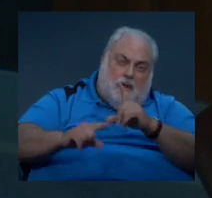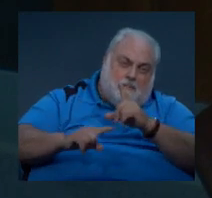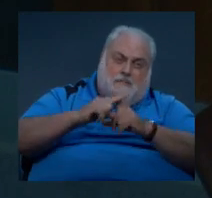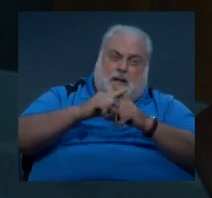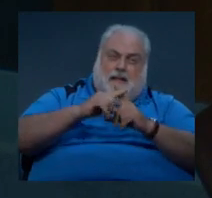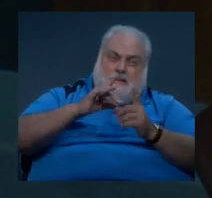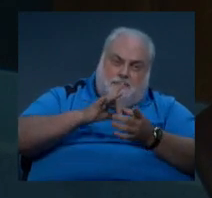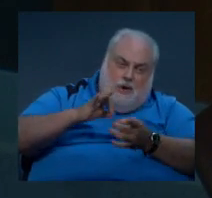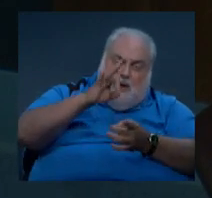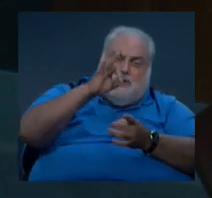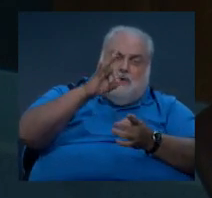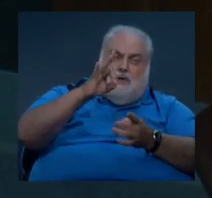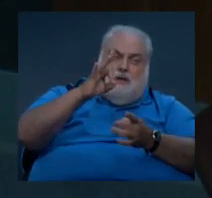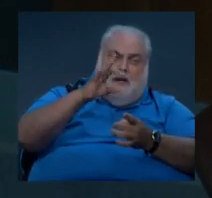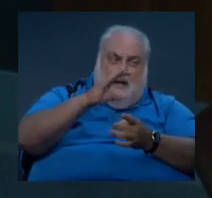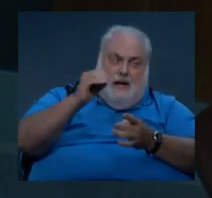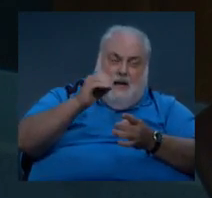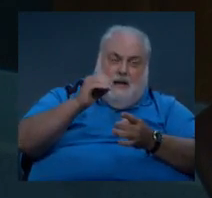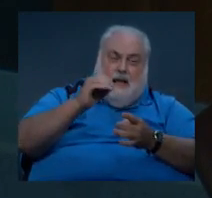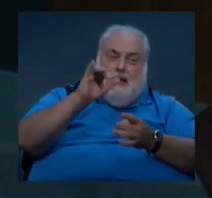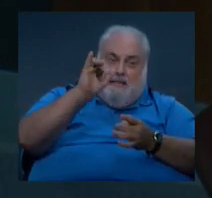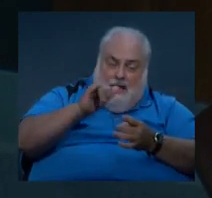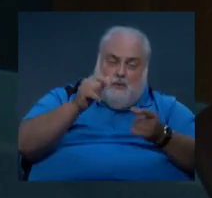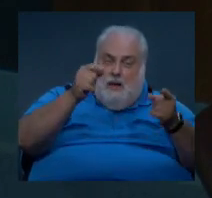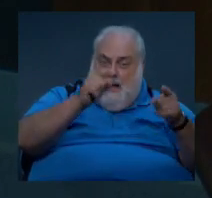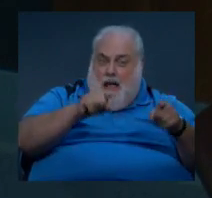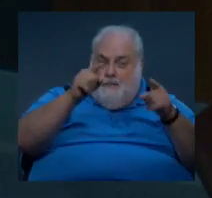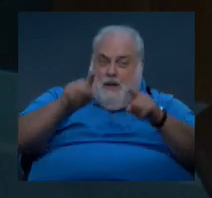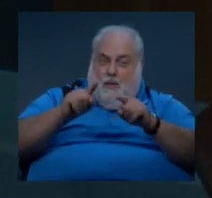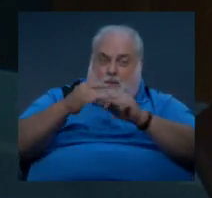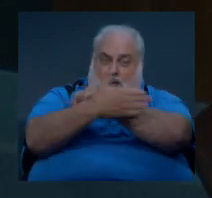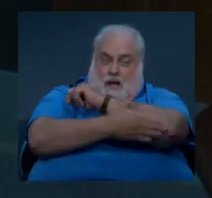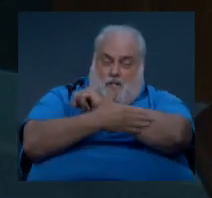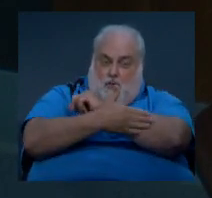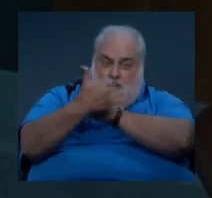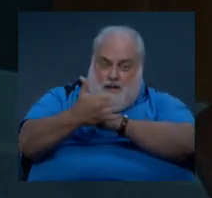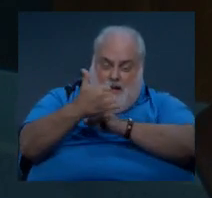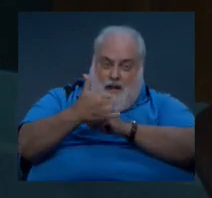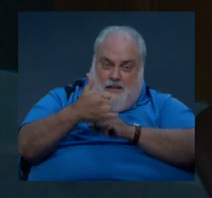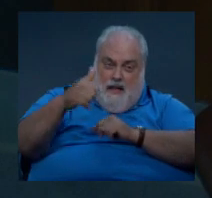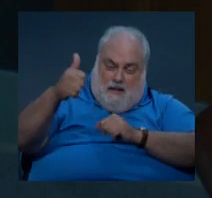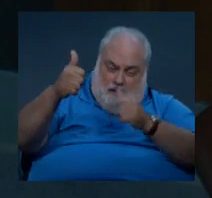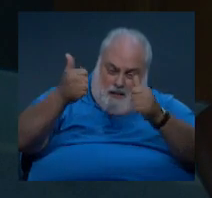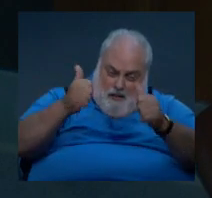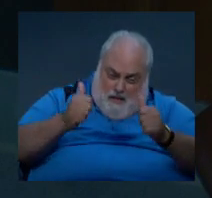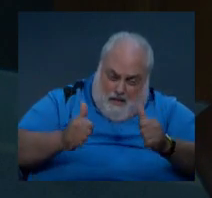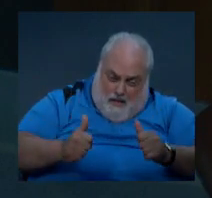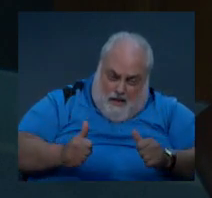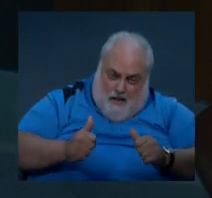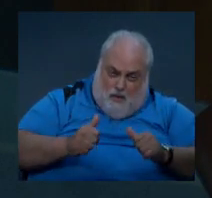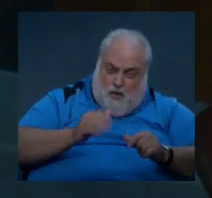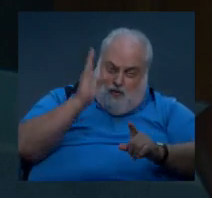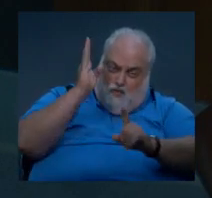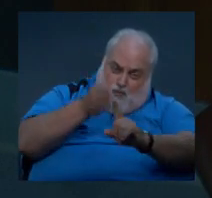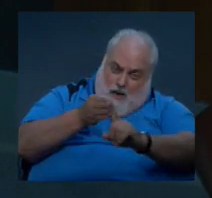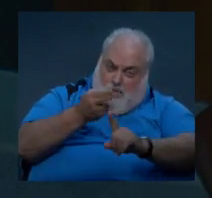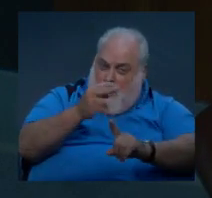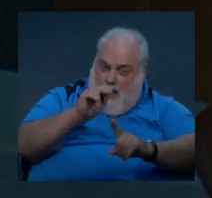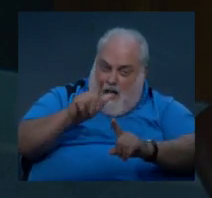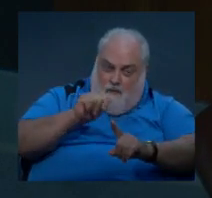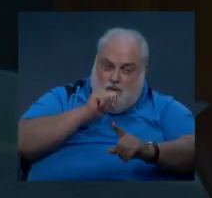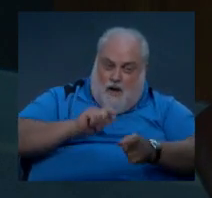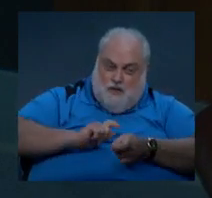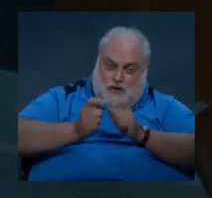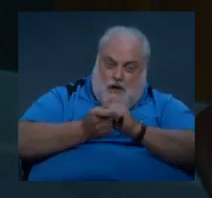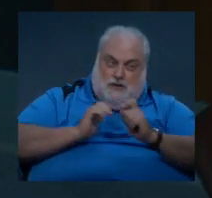that's spiritual. And that's what's happening with this country right now. It's on the downfall. It's going straight to hell if we don't